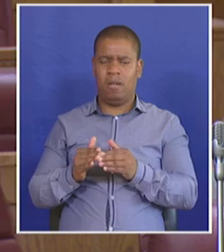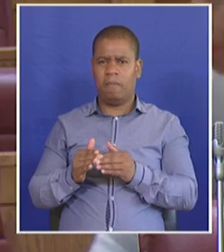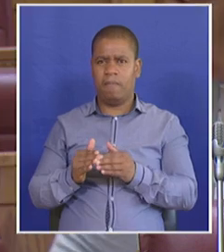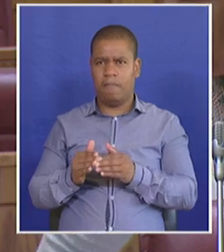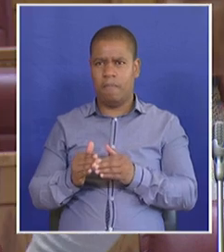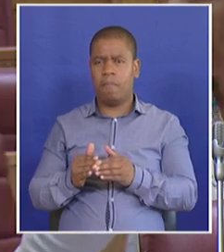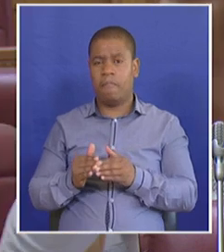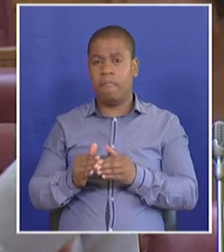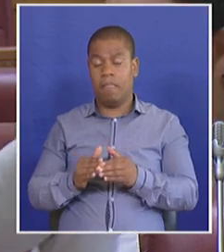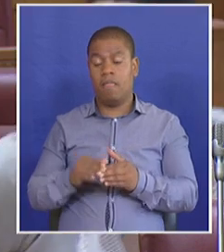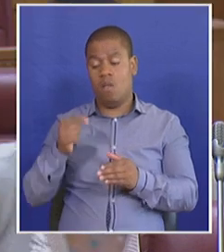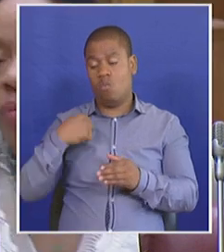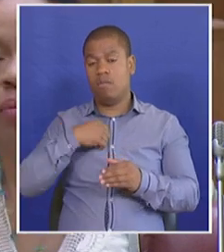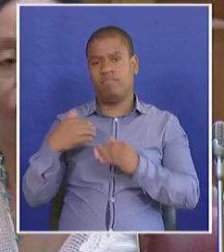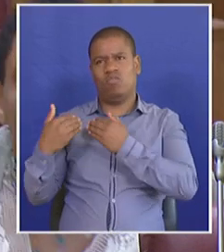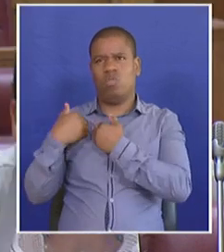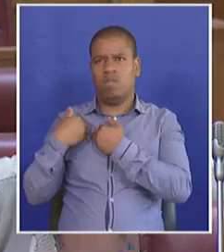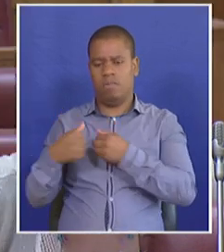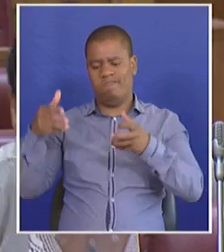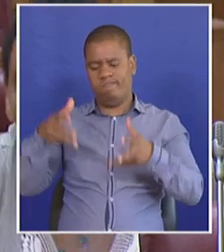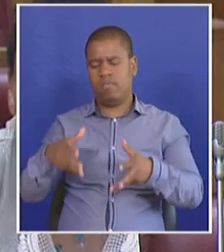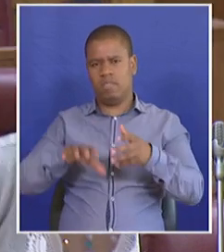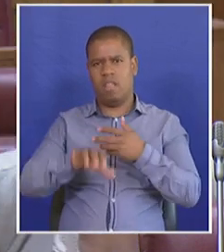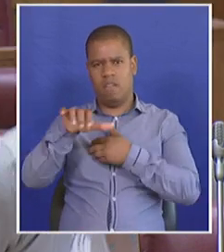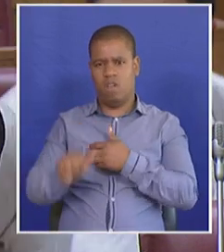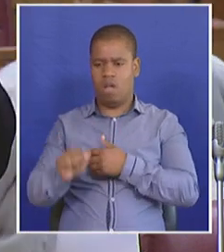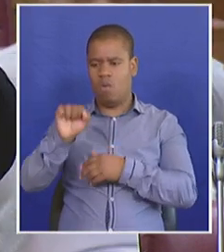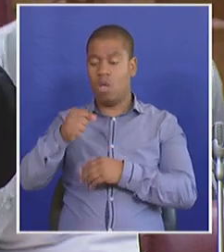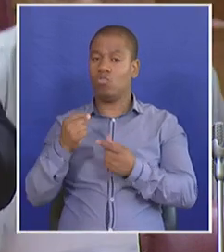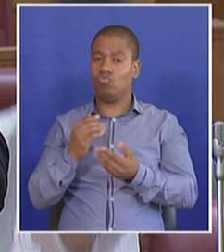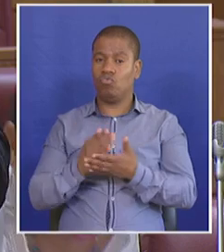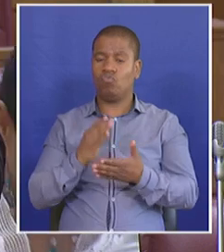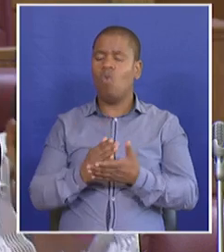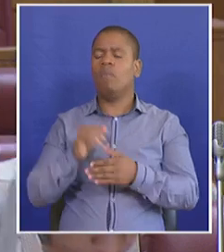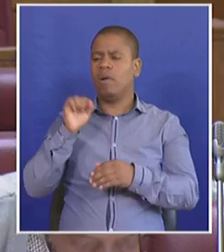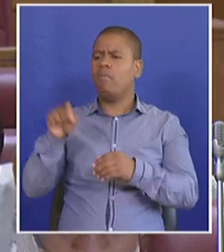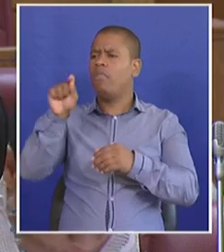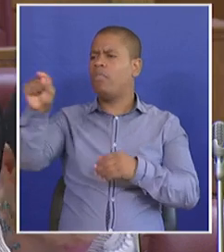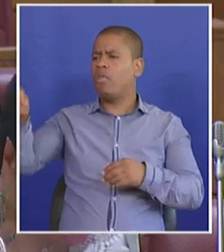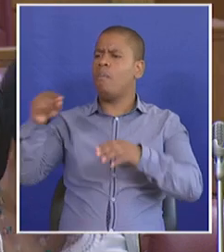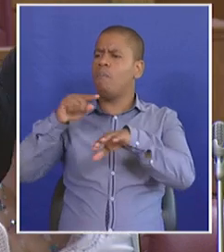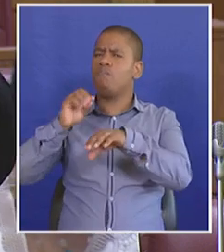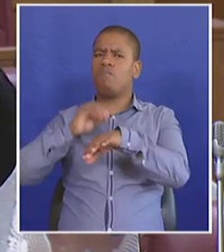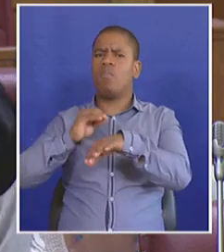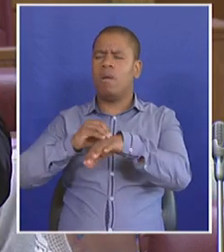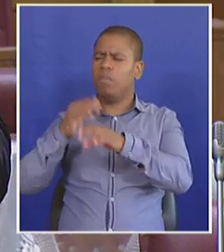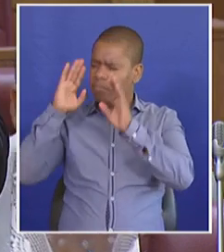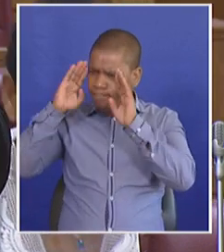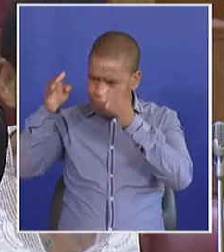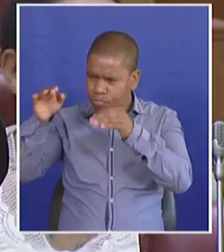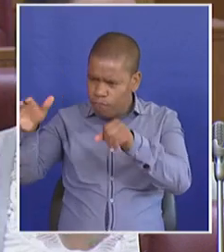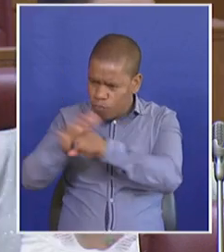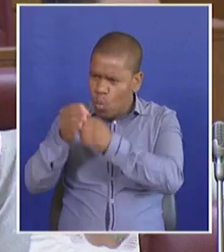we are responsible for in this country, and therefore we need to begin to respond to those particular challenges, and the manner